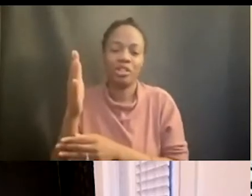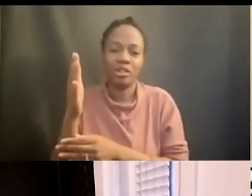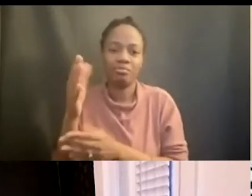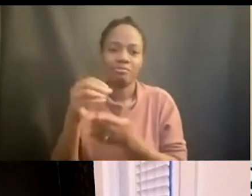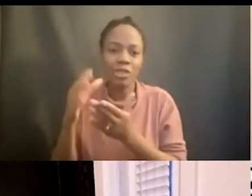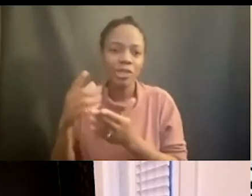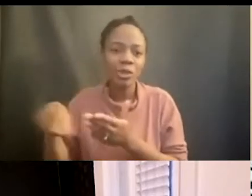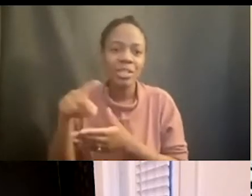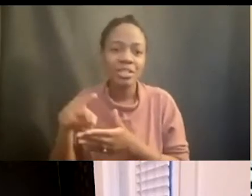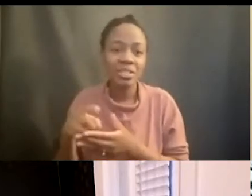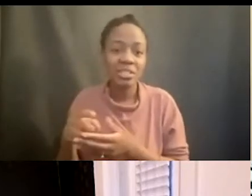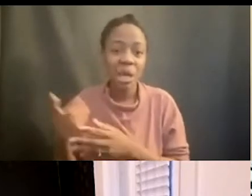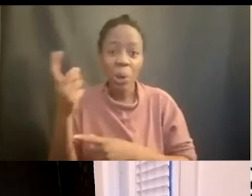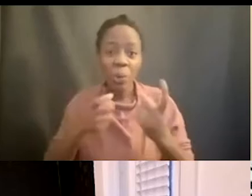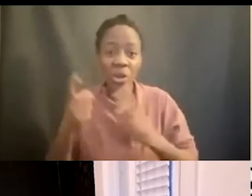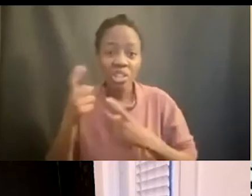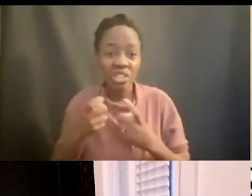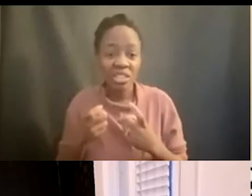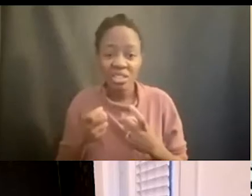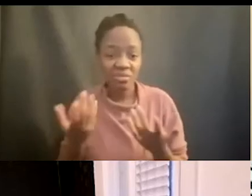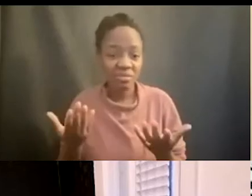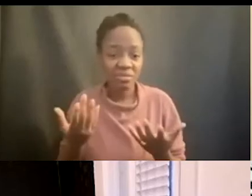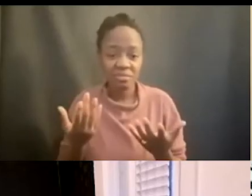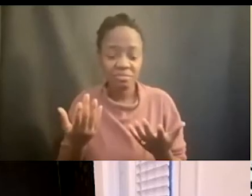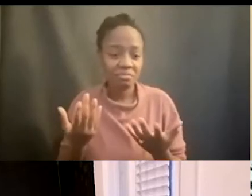there that anyone wants to ask?